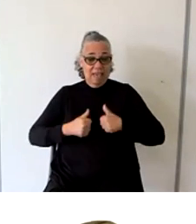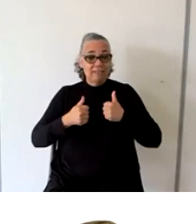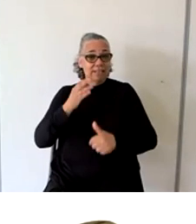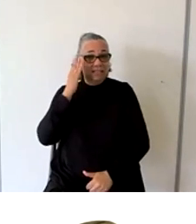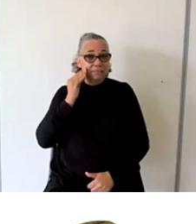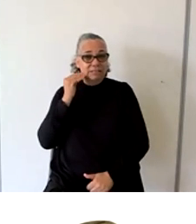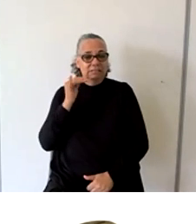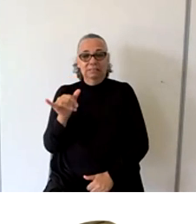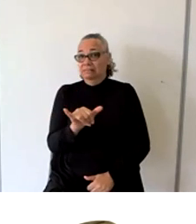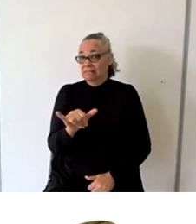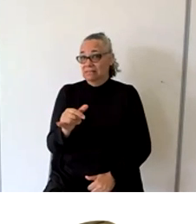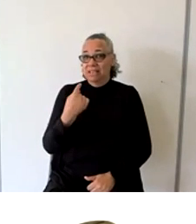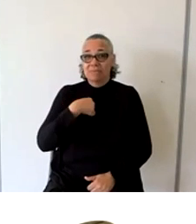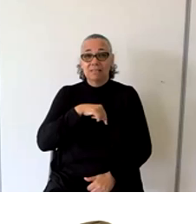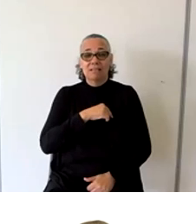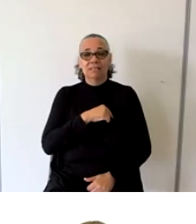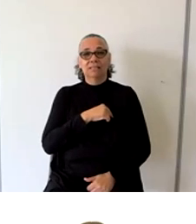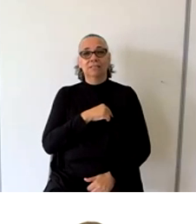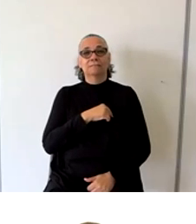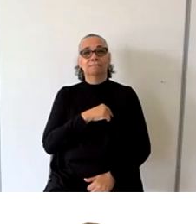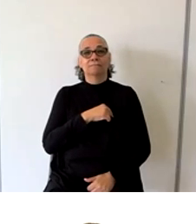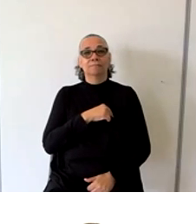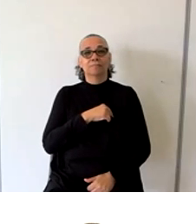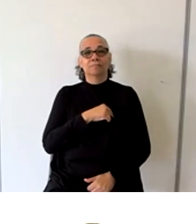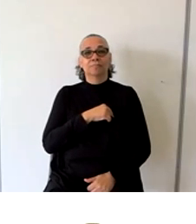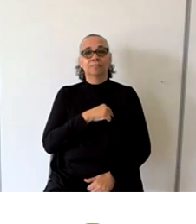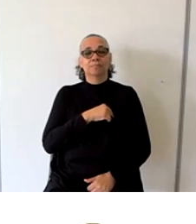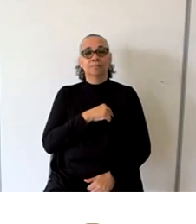we all go through different life experiences, and how